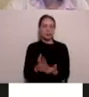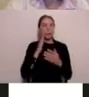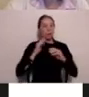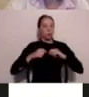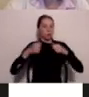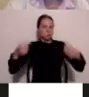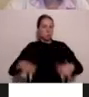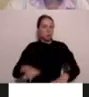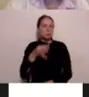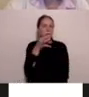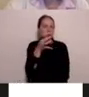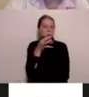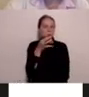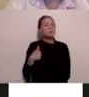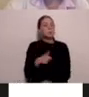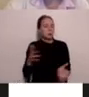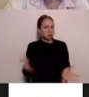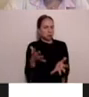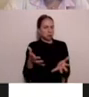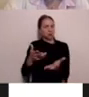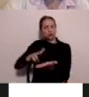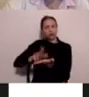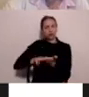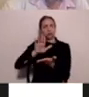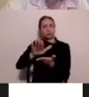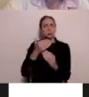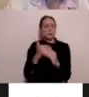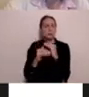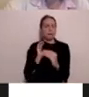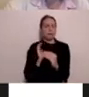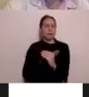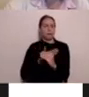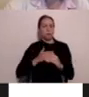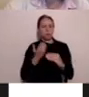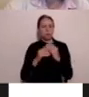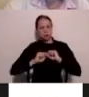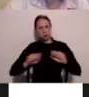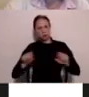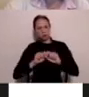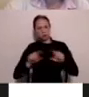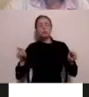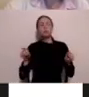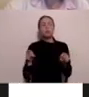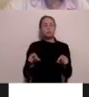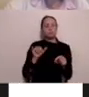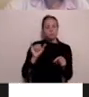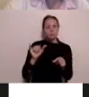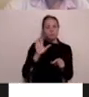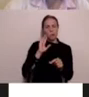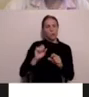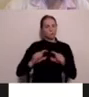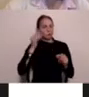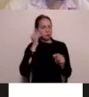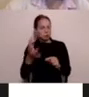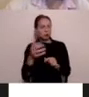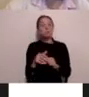haven't already, if you'd like to be notified when this is available. Navigate newborn screening is really an awesome way to learn while staying safe at home.